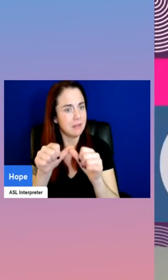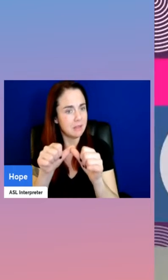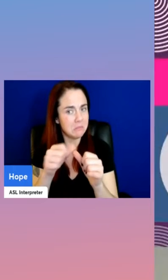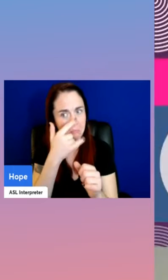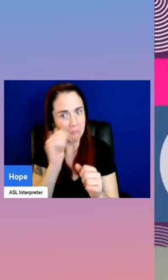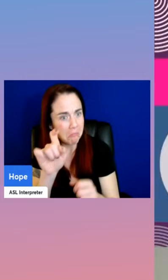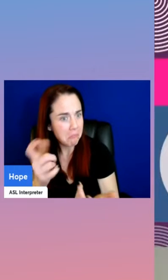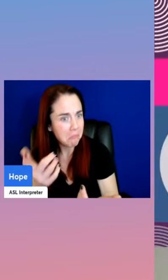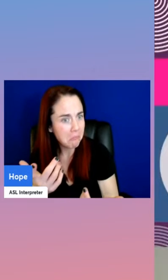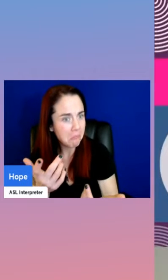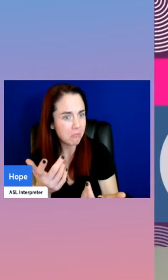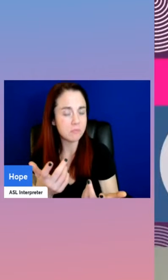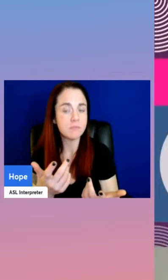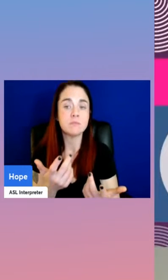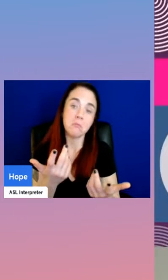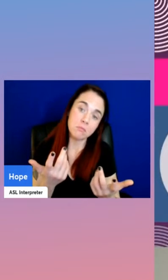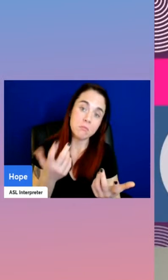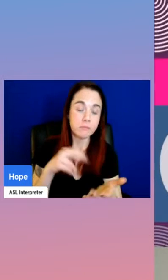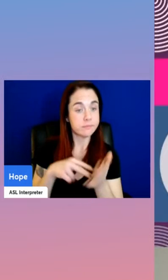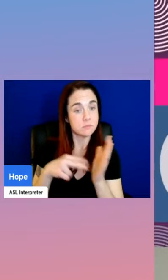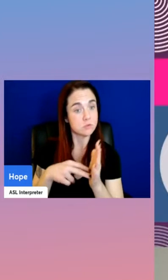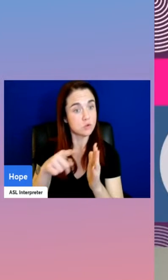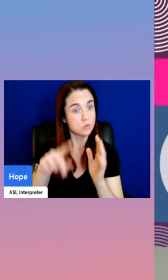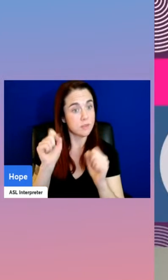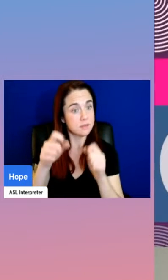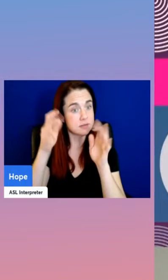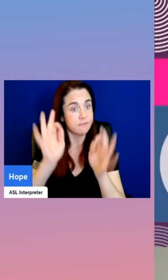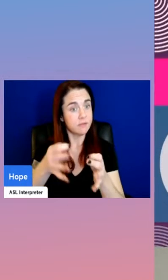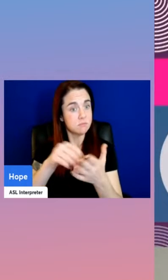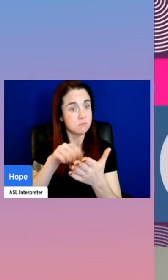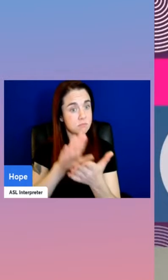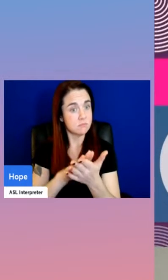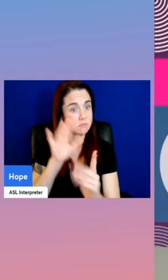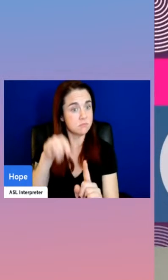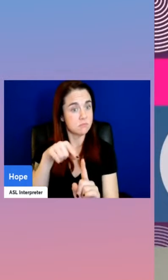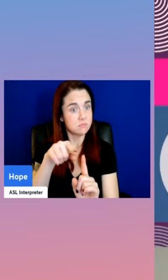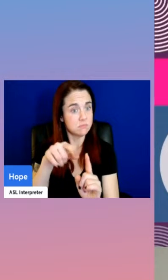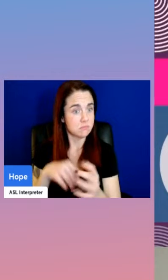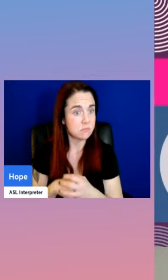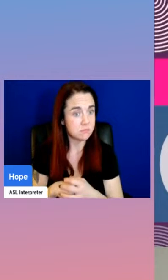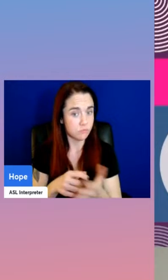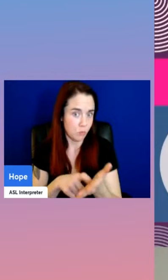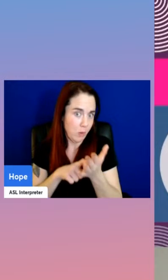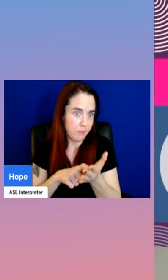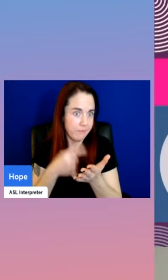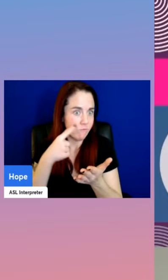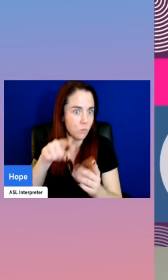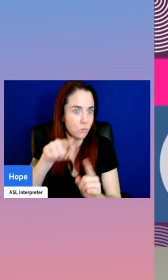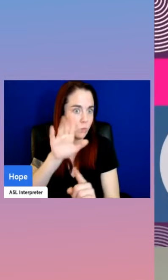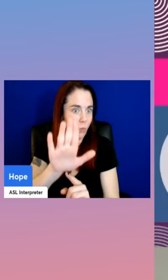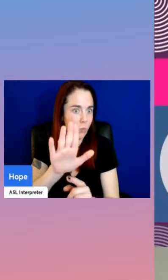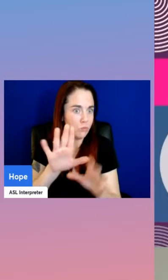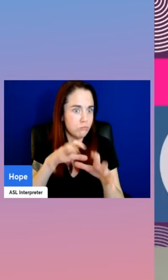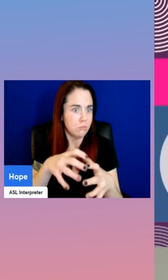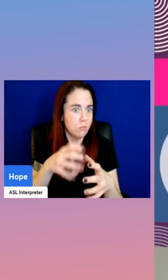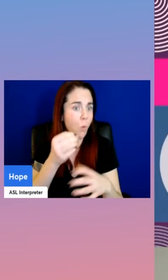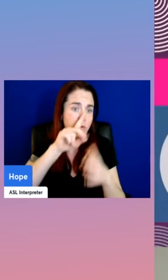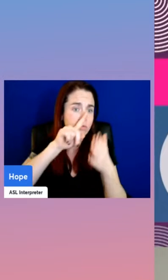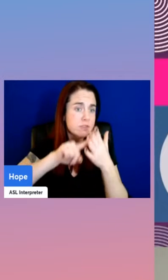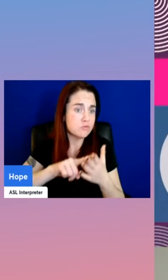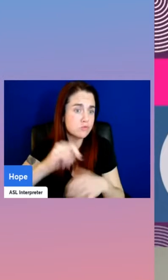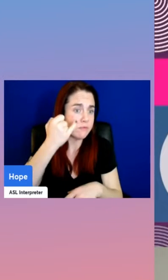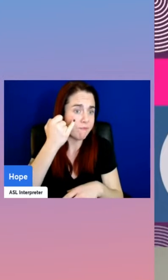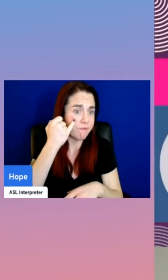is, well, in that case, that's something you can definitely put down as a requirement, or at least research how important it is to